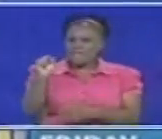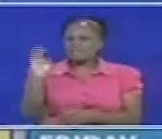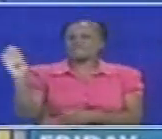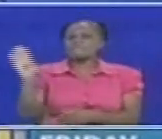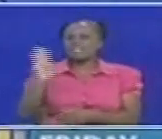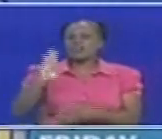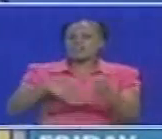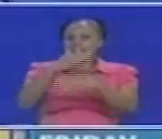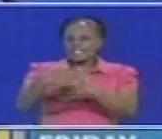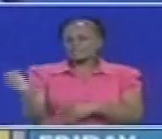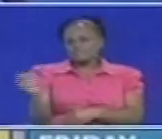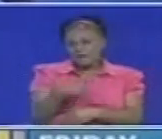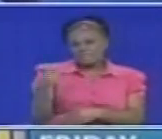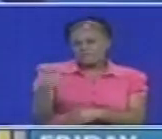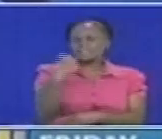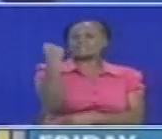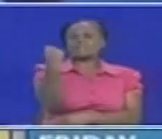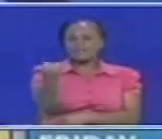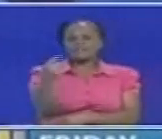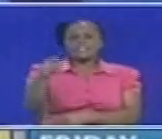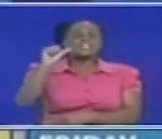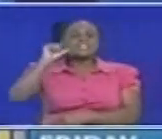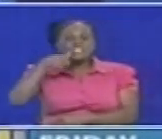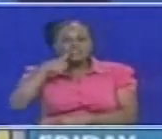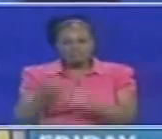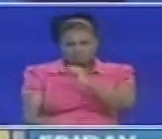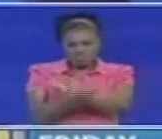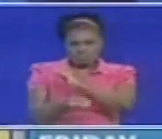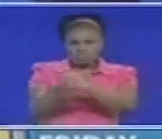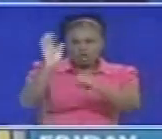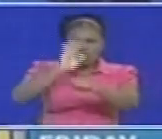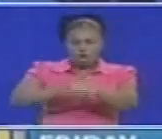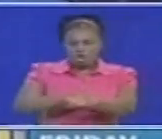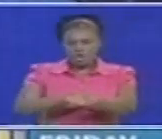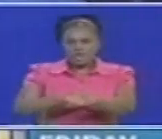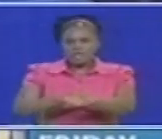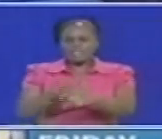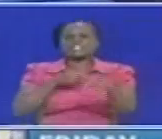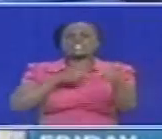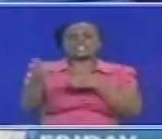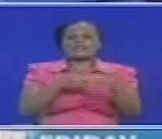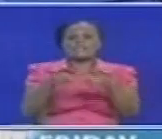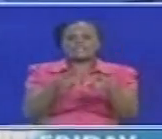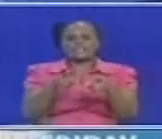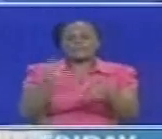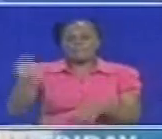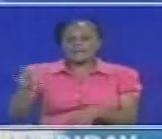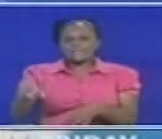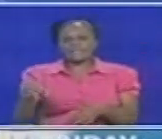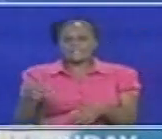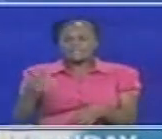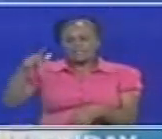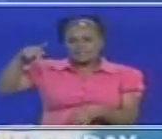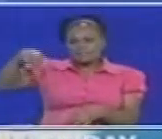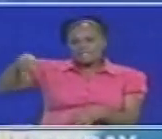next 5 months, attributed to new travel advisories issued by the traditional tourism source markets. KTN's